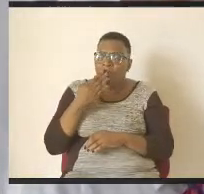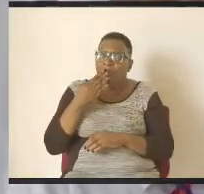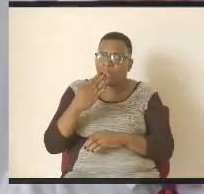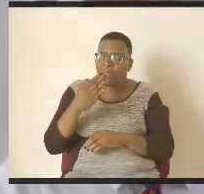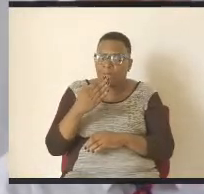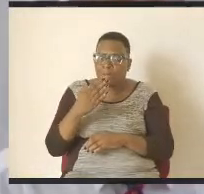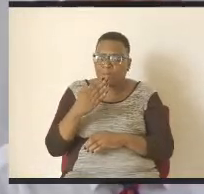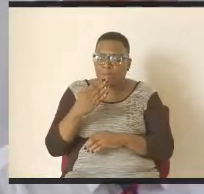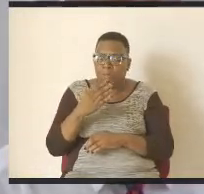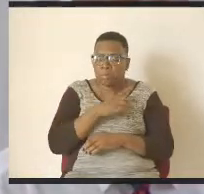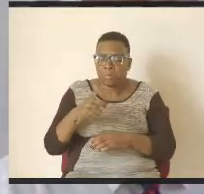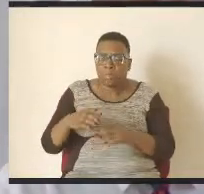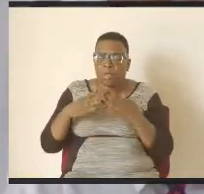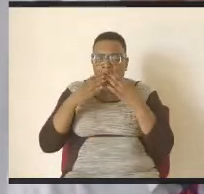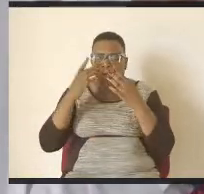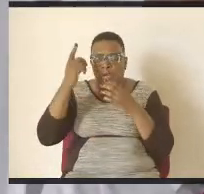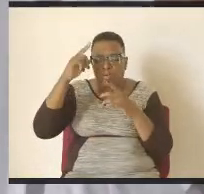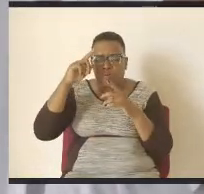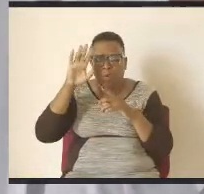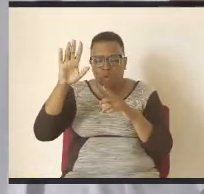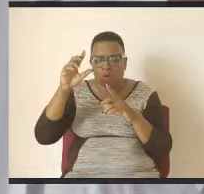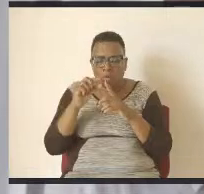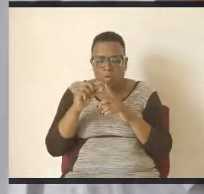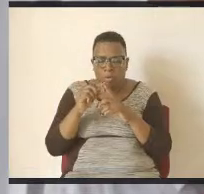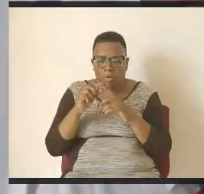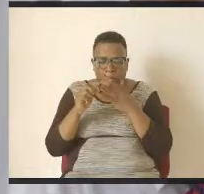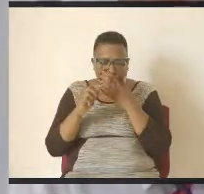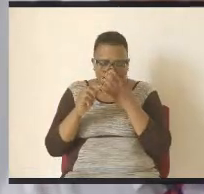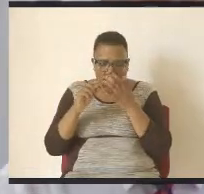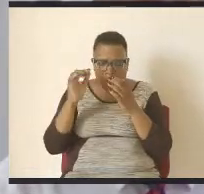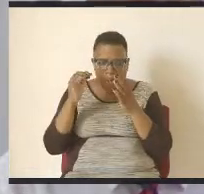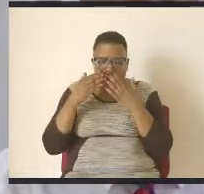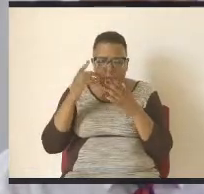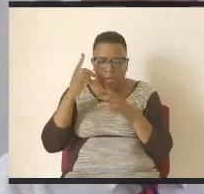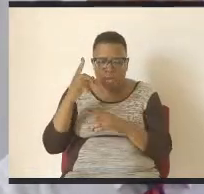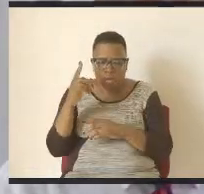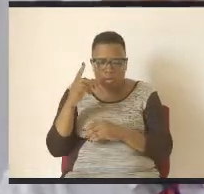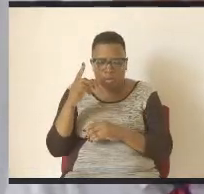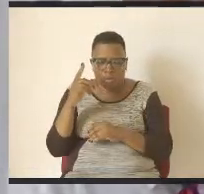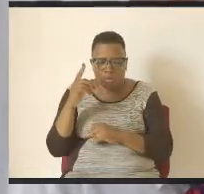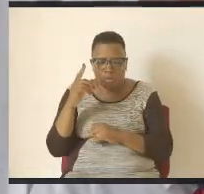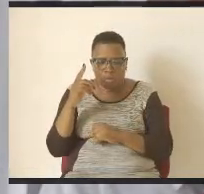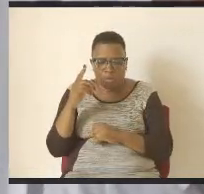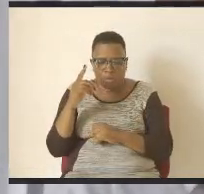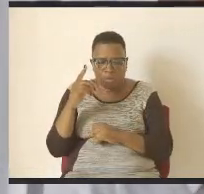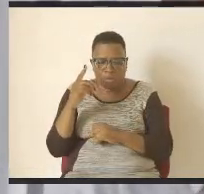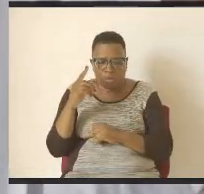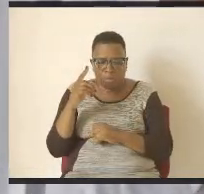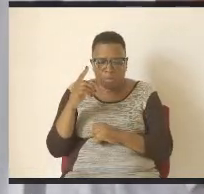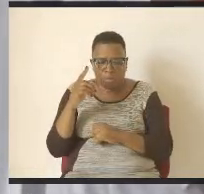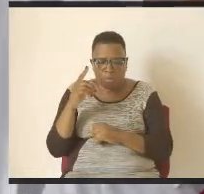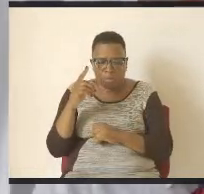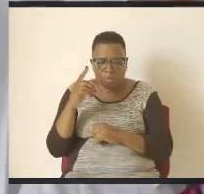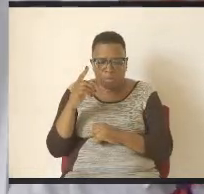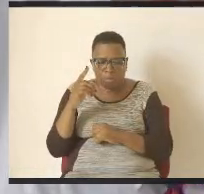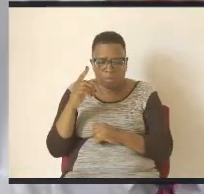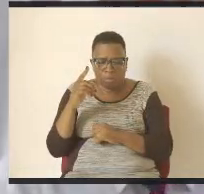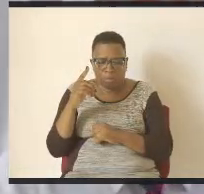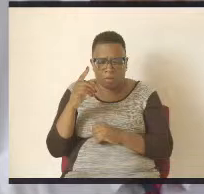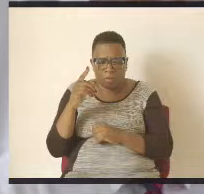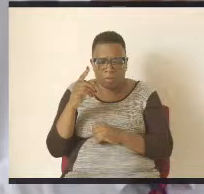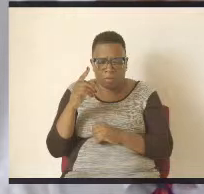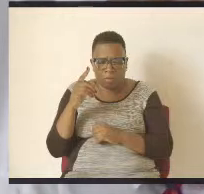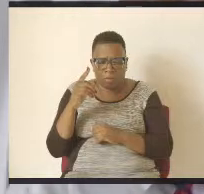Lord, we thank you for your word. We thank you for the reminder, Lord, that it is really all about you, what you